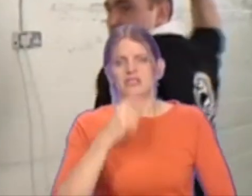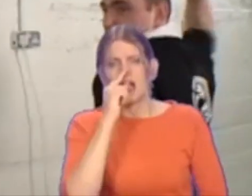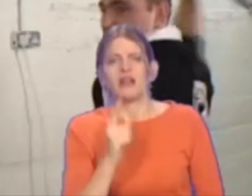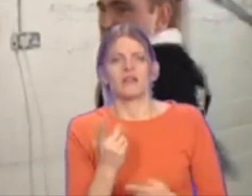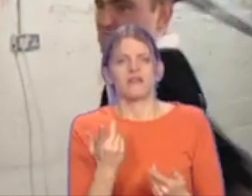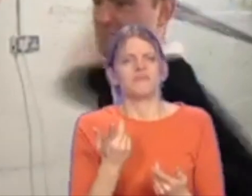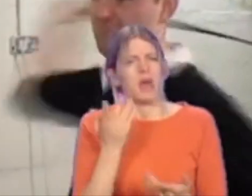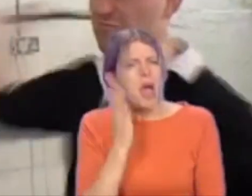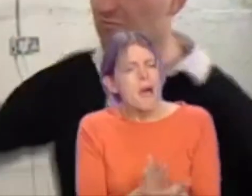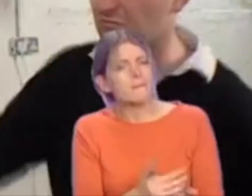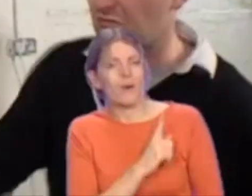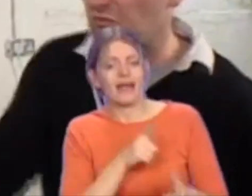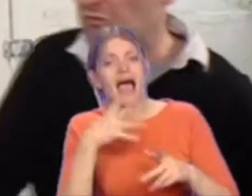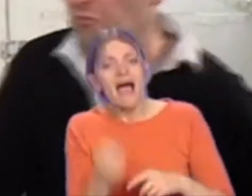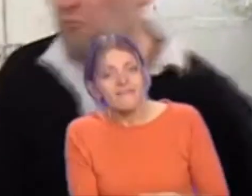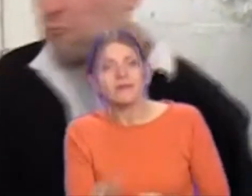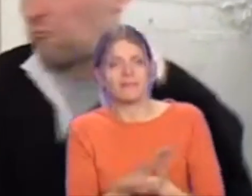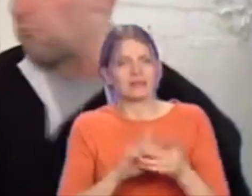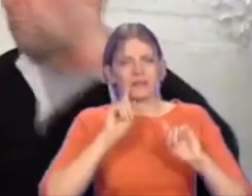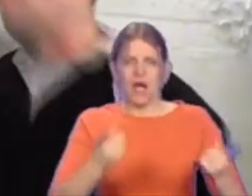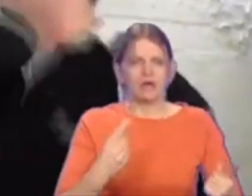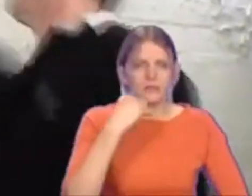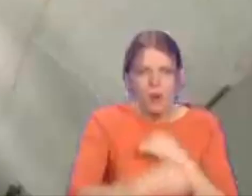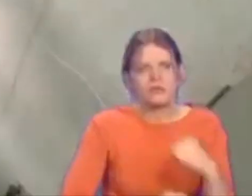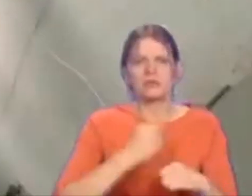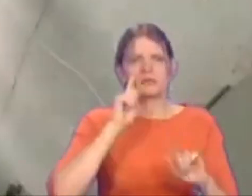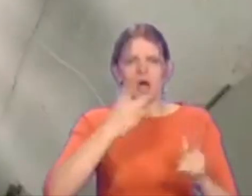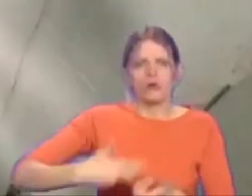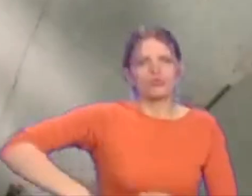extremely dangerous. Don't try any of this at home.